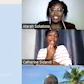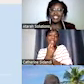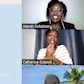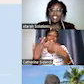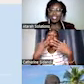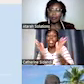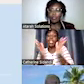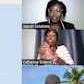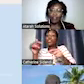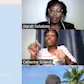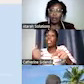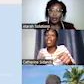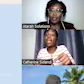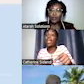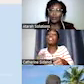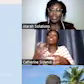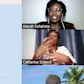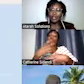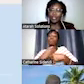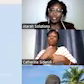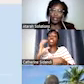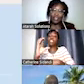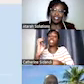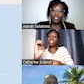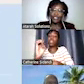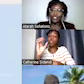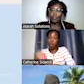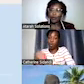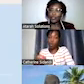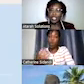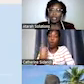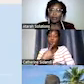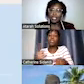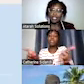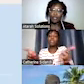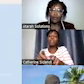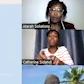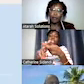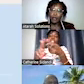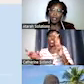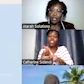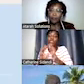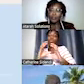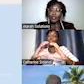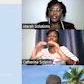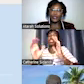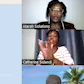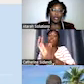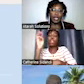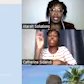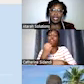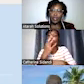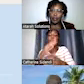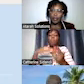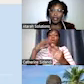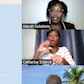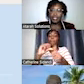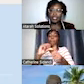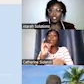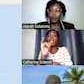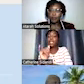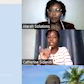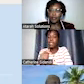are hosting the CEO, Mr. Frank Wambari, who is also a relationship coach. And I'll be telling you more about him. So yes, we are